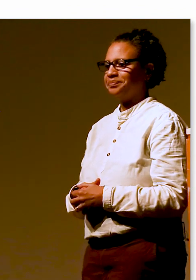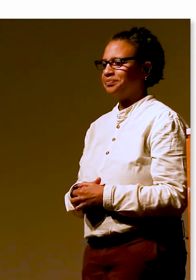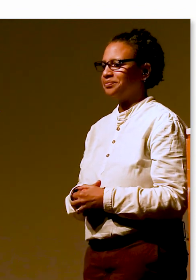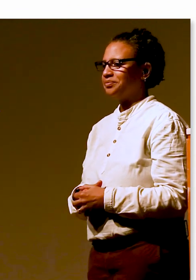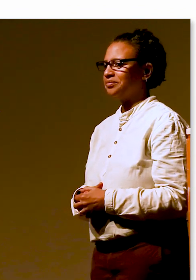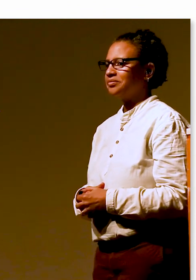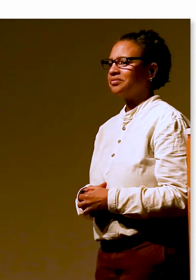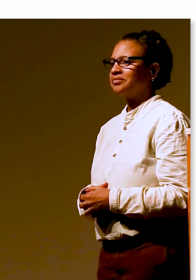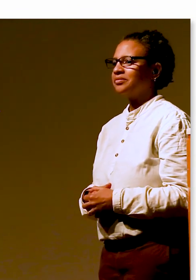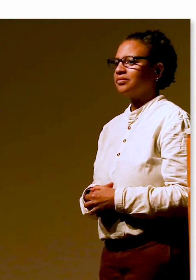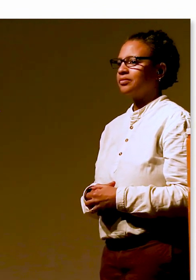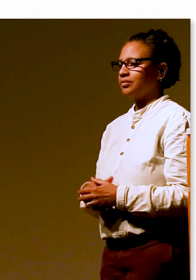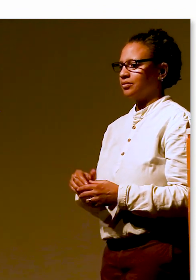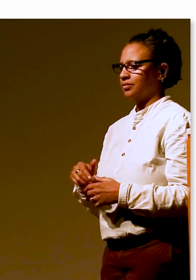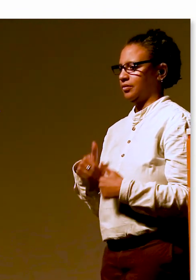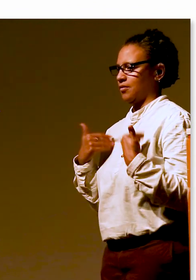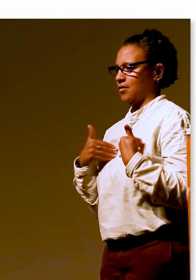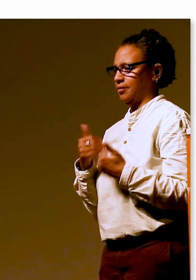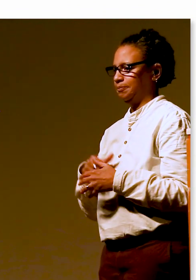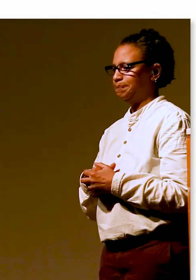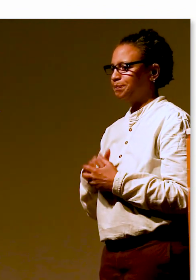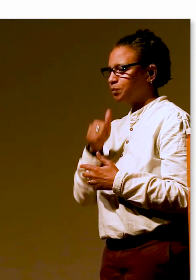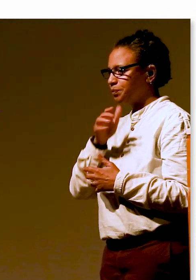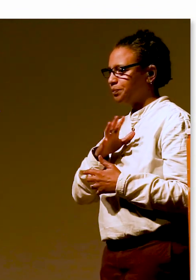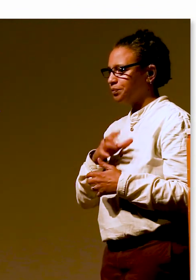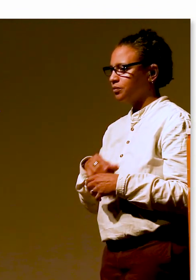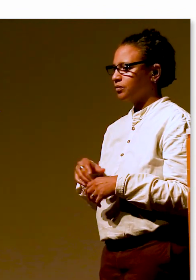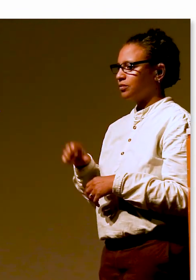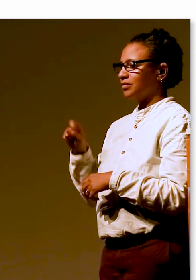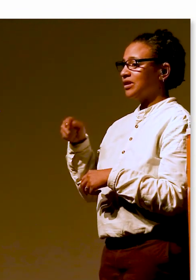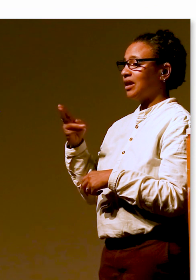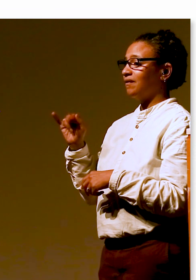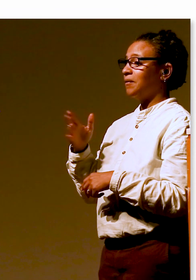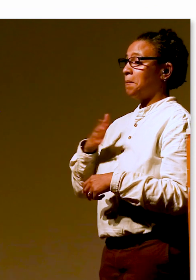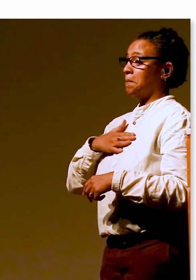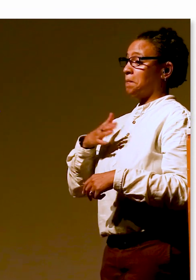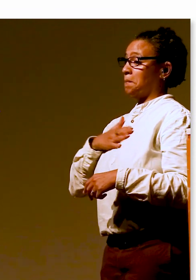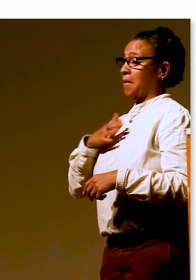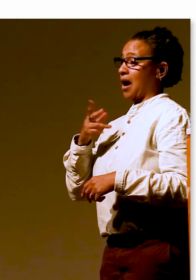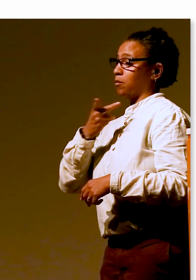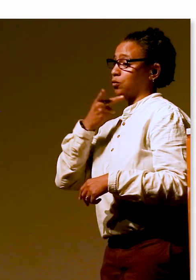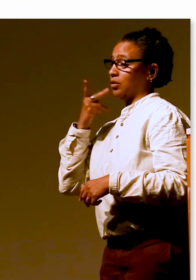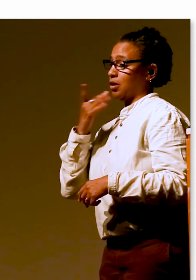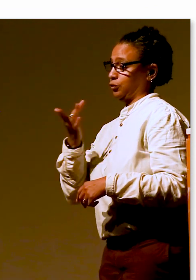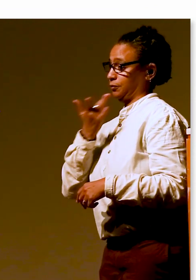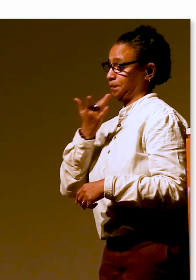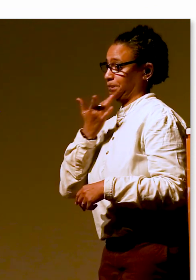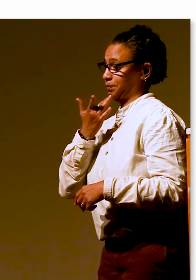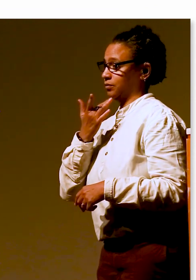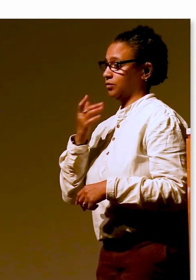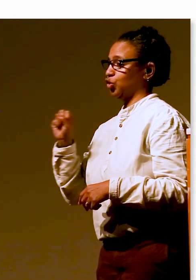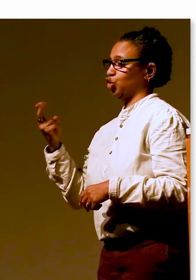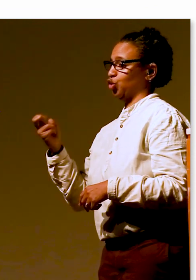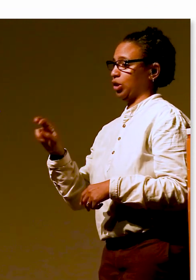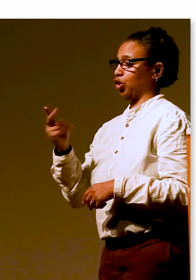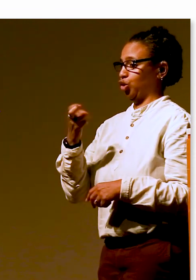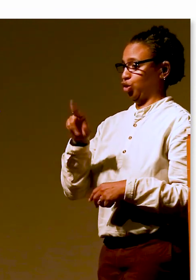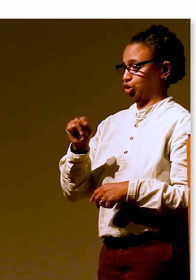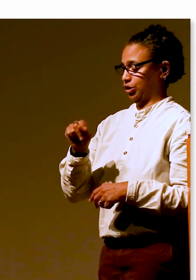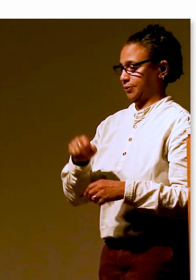There's a book also Brittany Cooper wrote called Eloquent Rage, and just like unpacking different ways of looking at rage. But